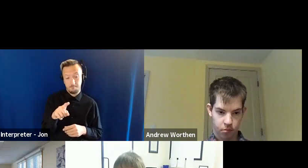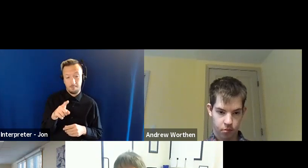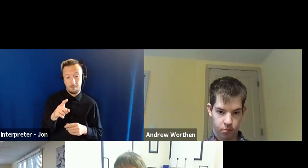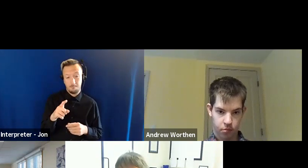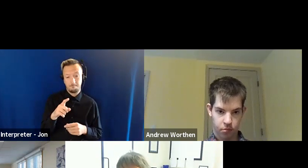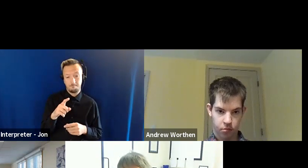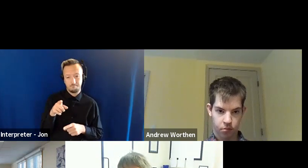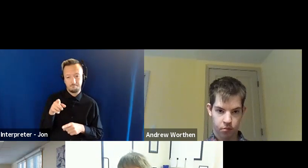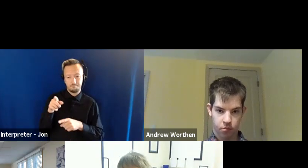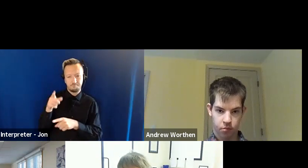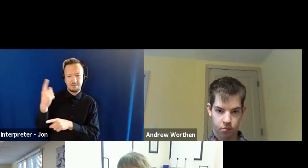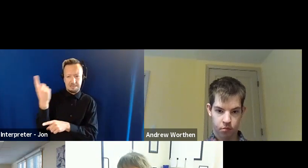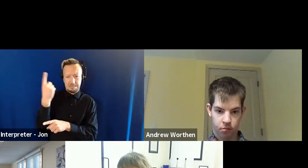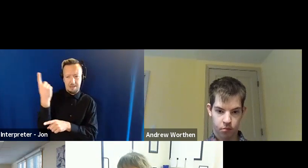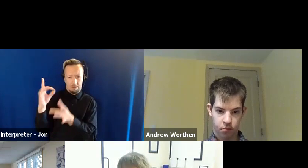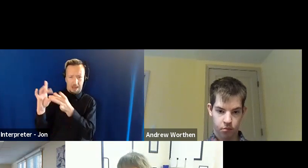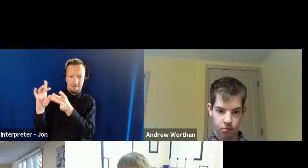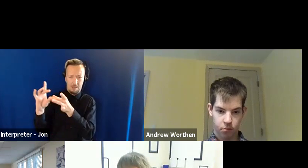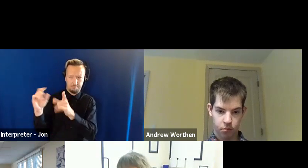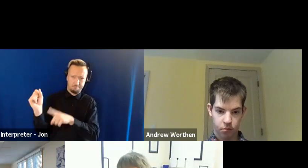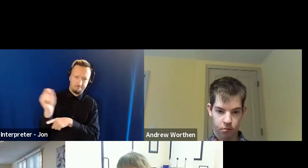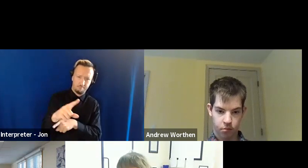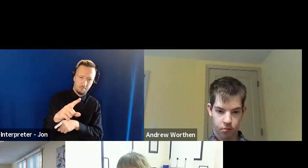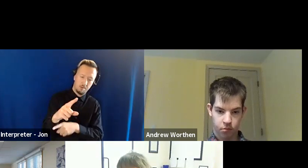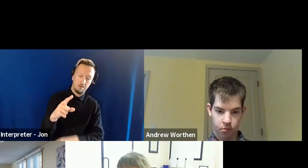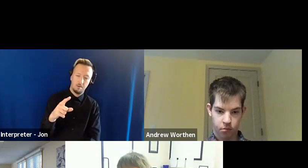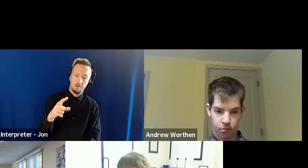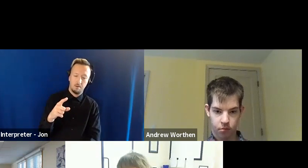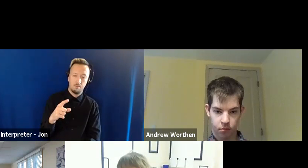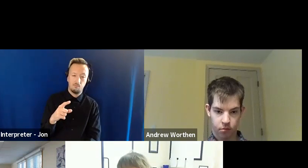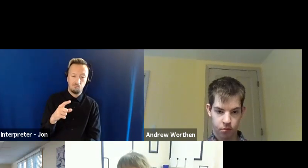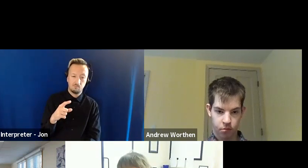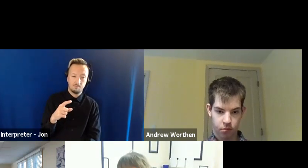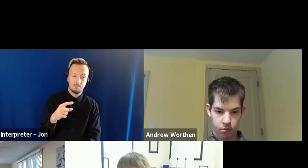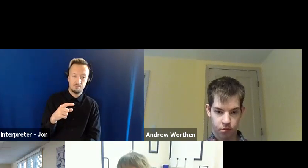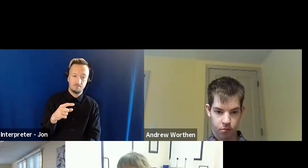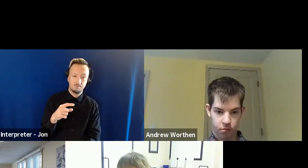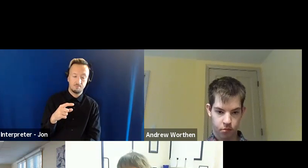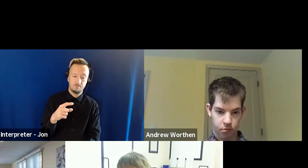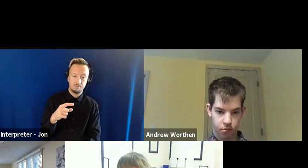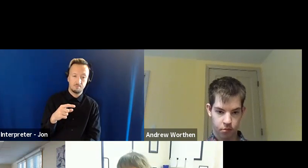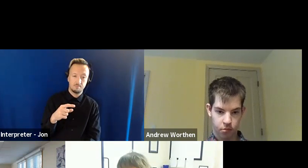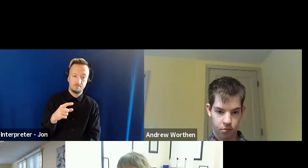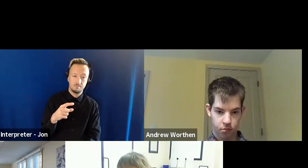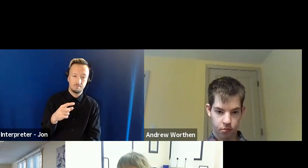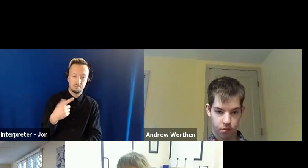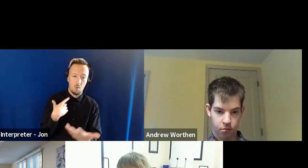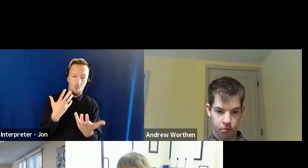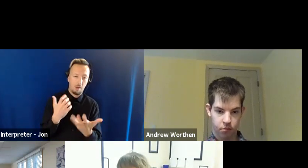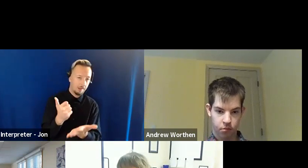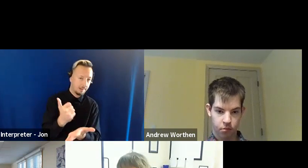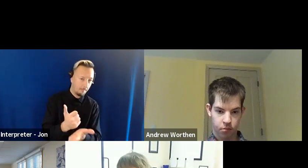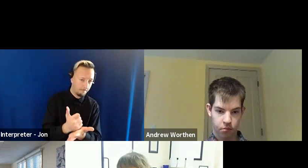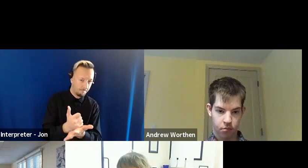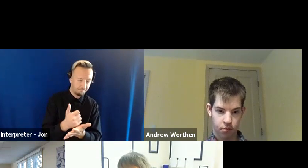that somebody posed, and I don't know, I'm gonna ask for help.